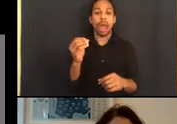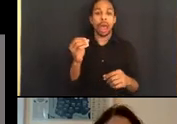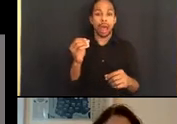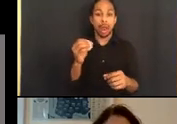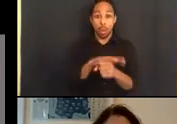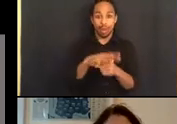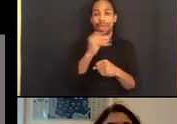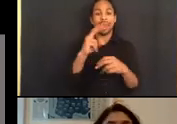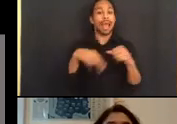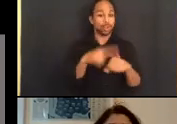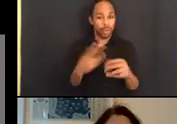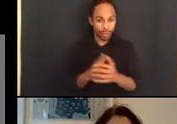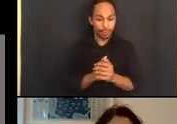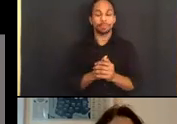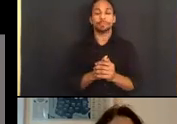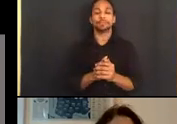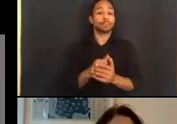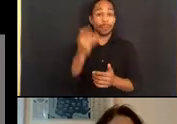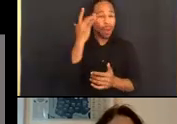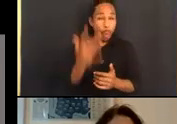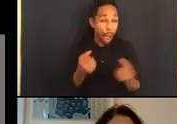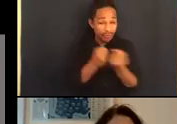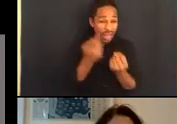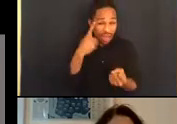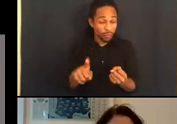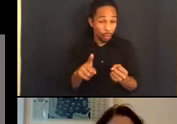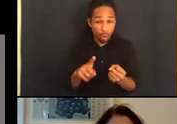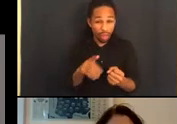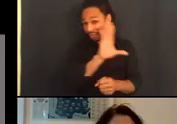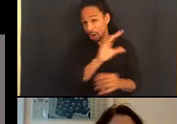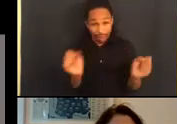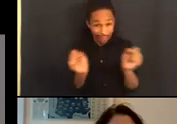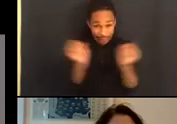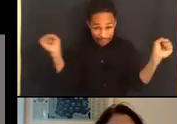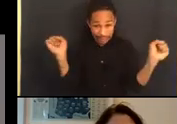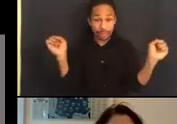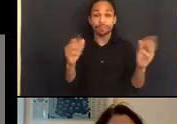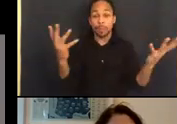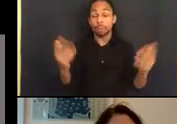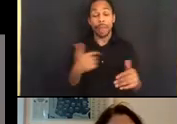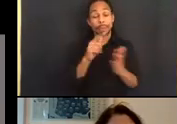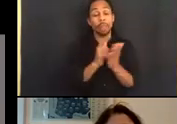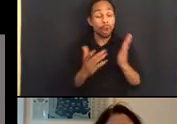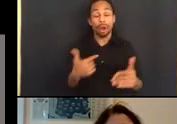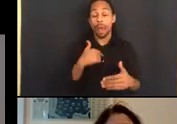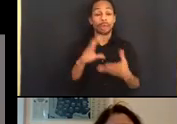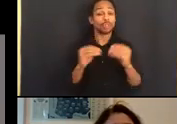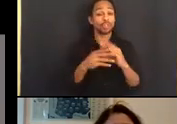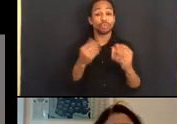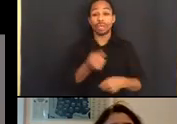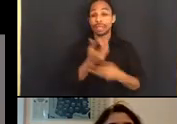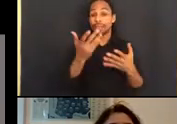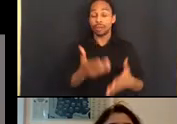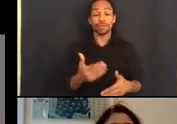and nationally. So why advocate for release? I'm a lawyer, I'm a storyteller, so I'm going to tell you a story about